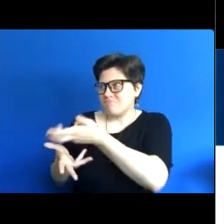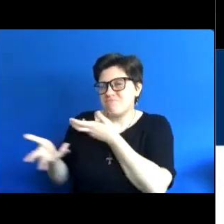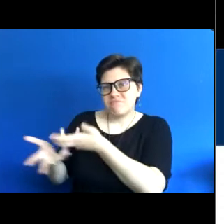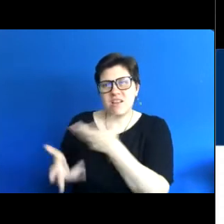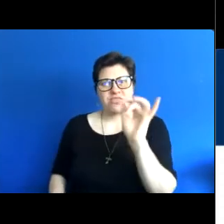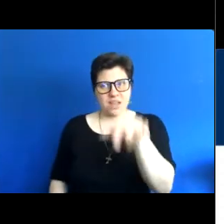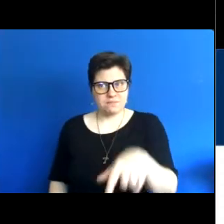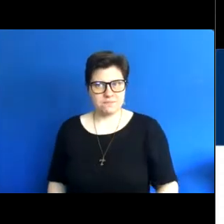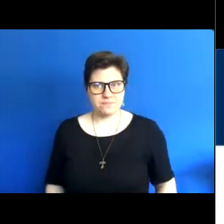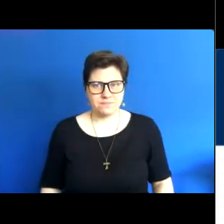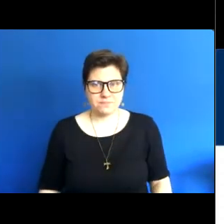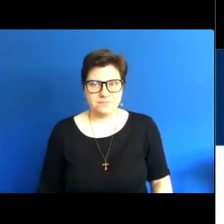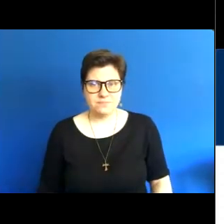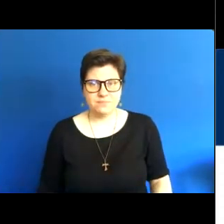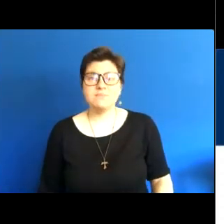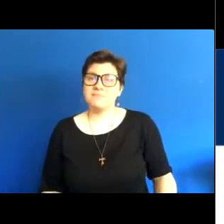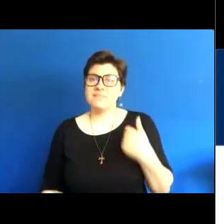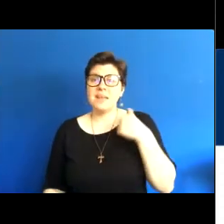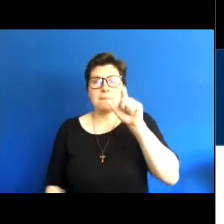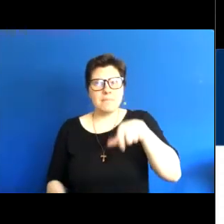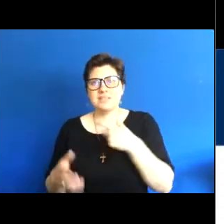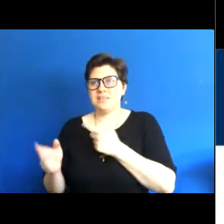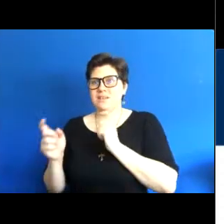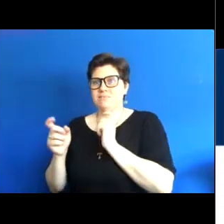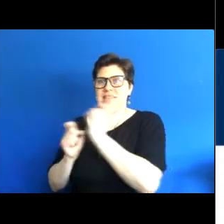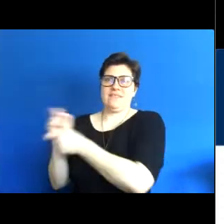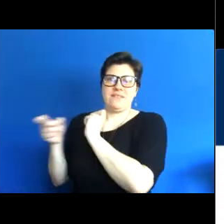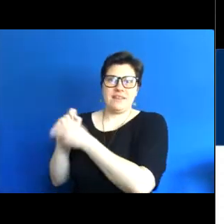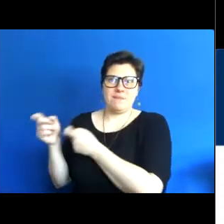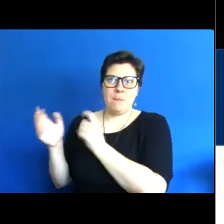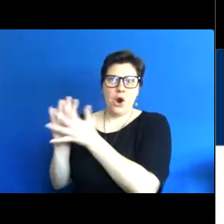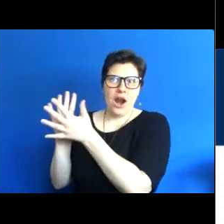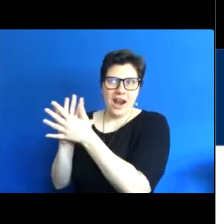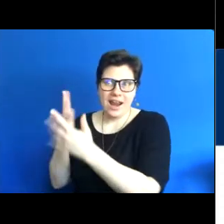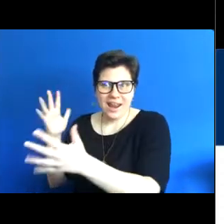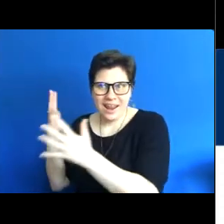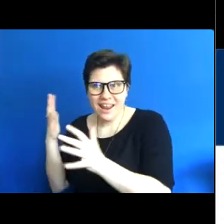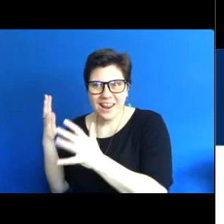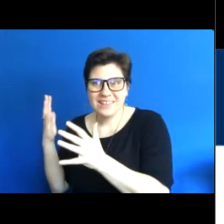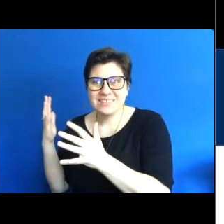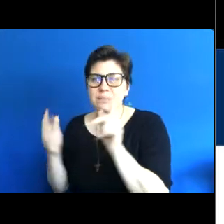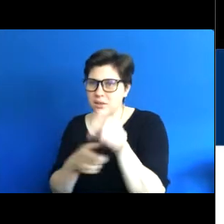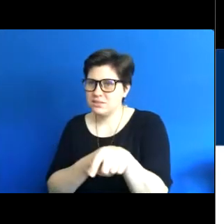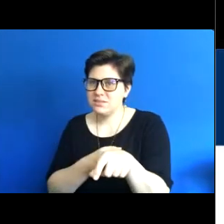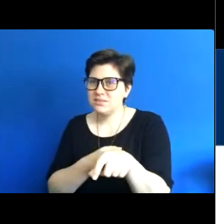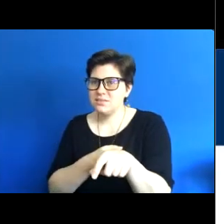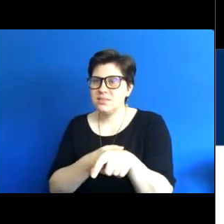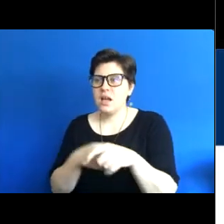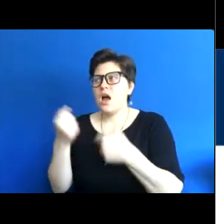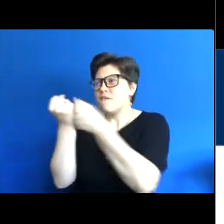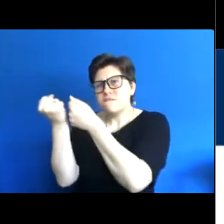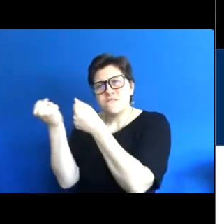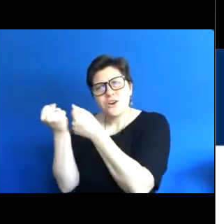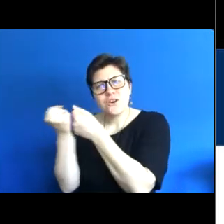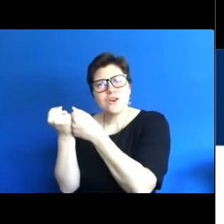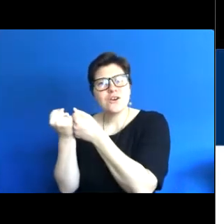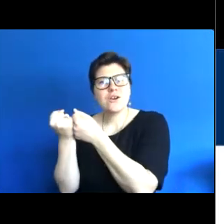also need to be generous with praise. And that just relates so beautifully with the joy in terms of affirming our